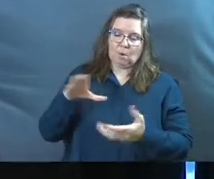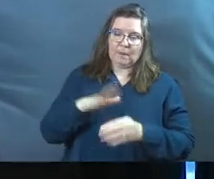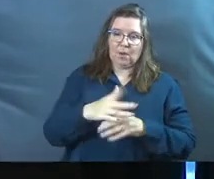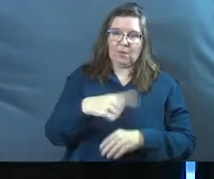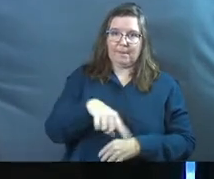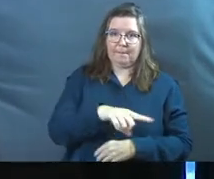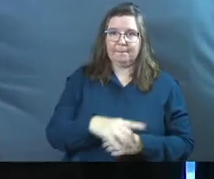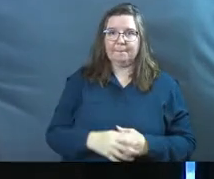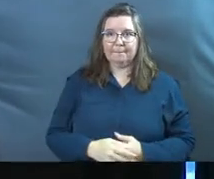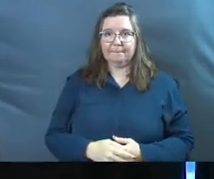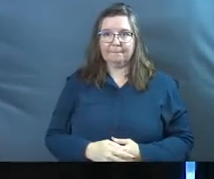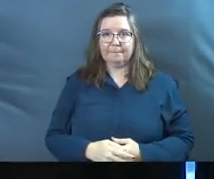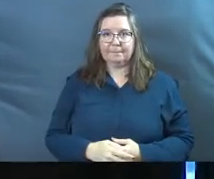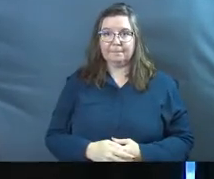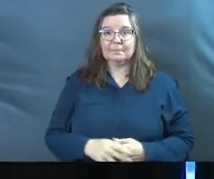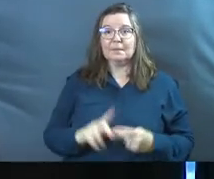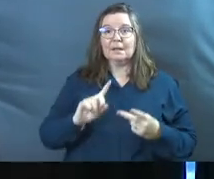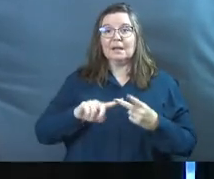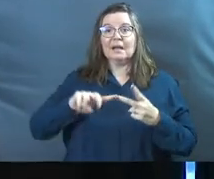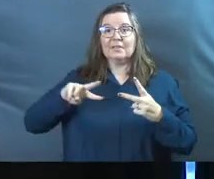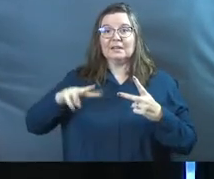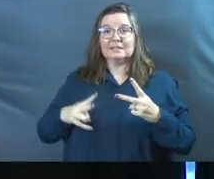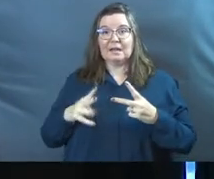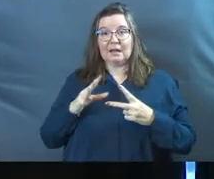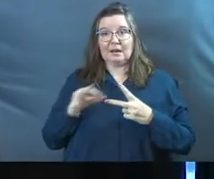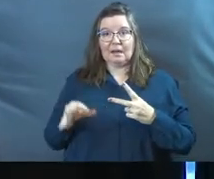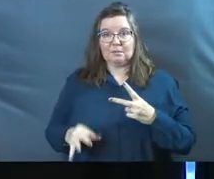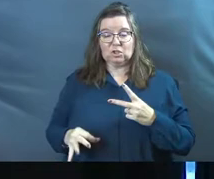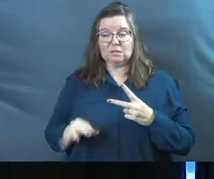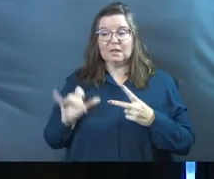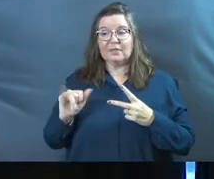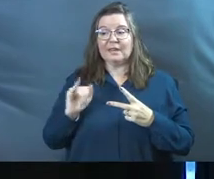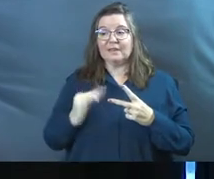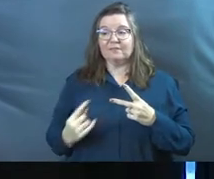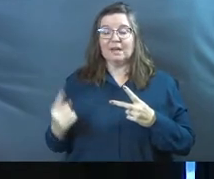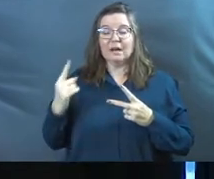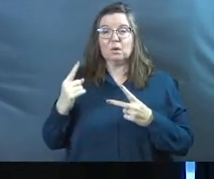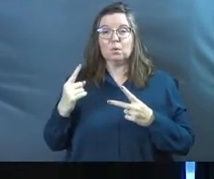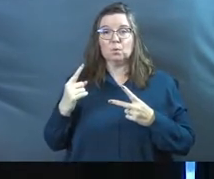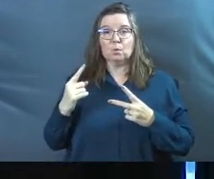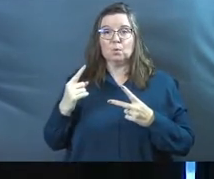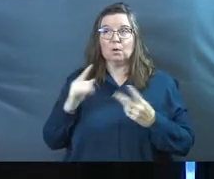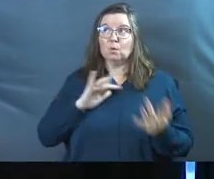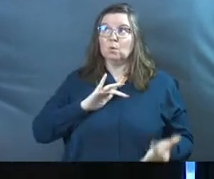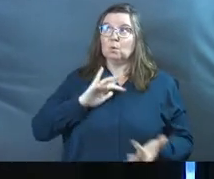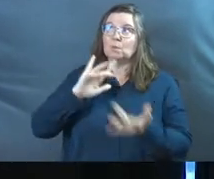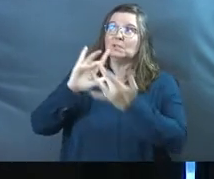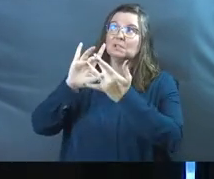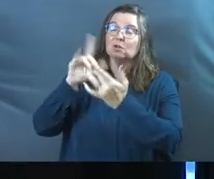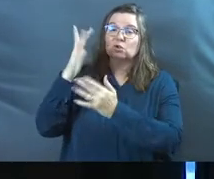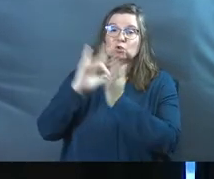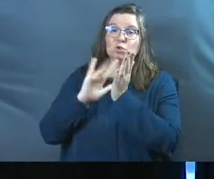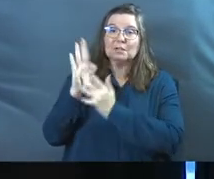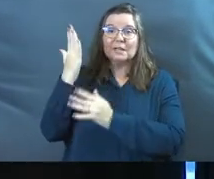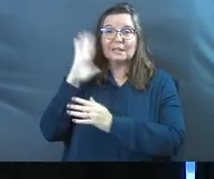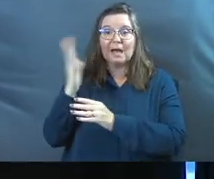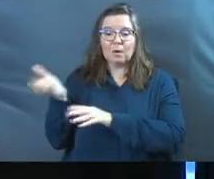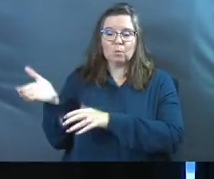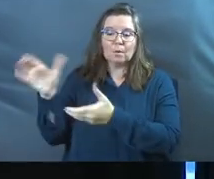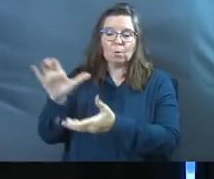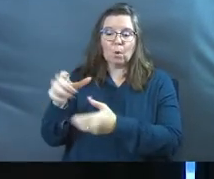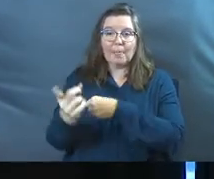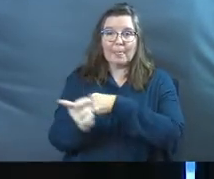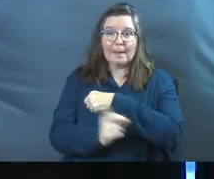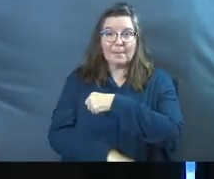on them. The second option is that if anyone would reach out to Jesus Christ, God will pour out